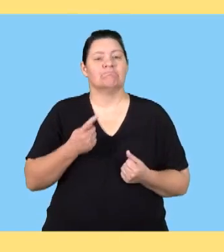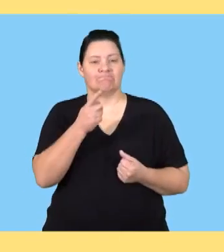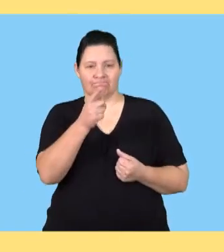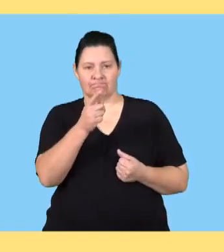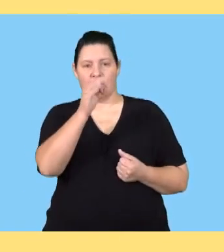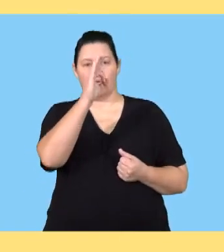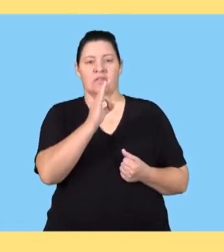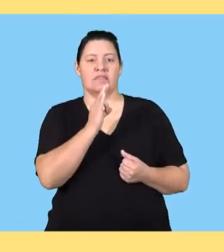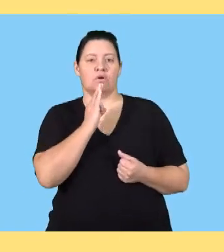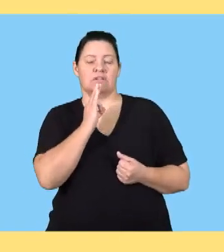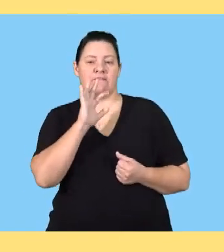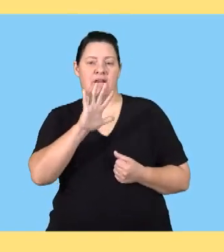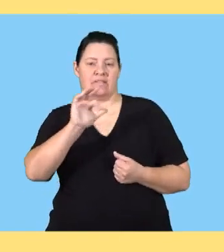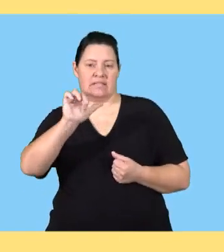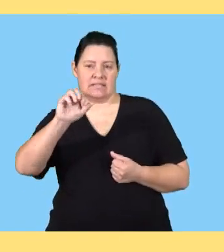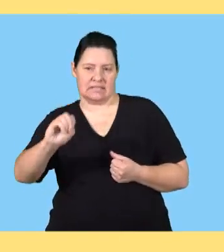amount,